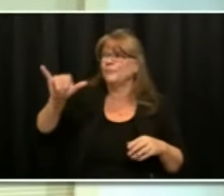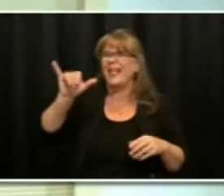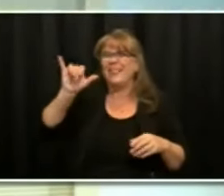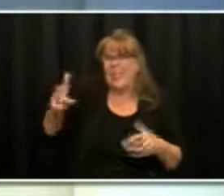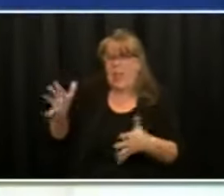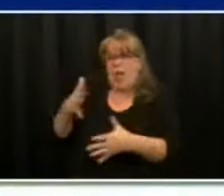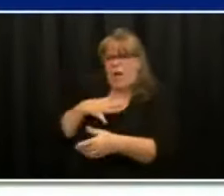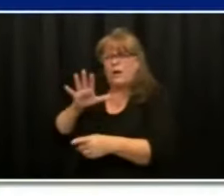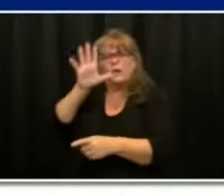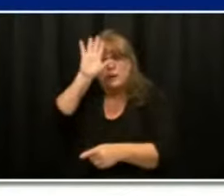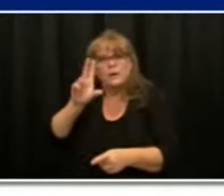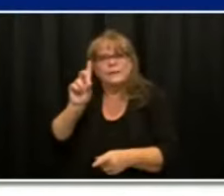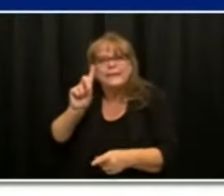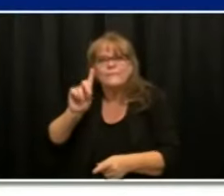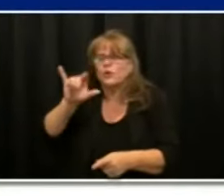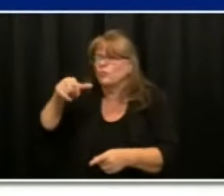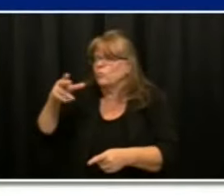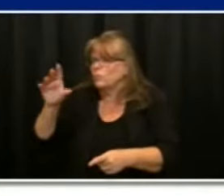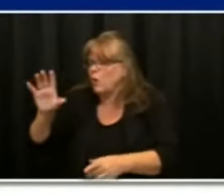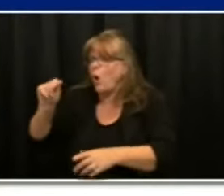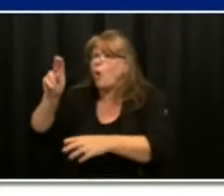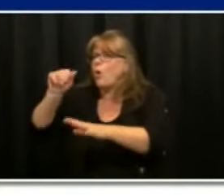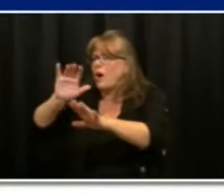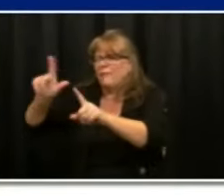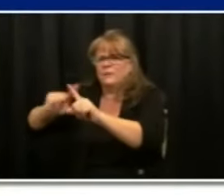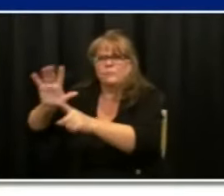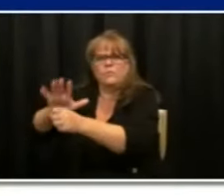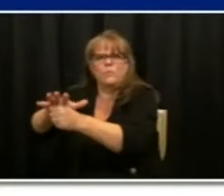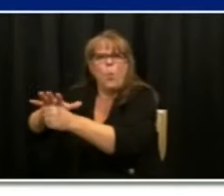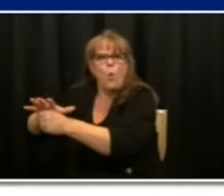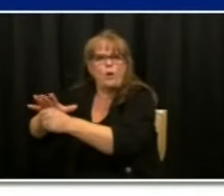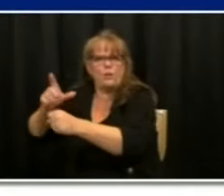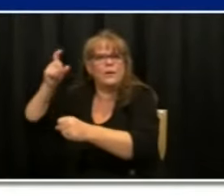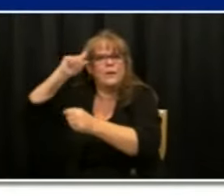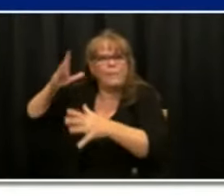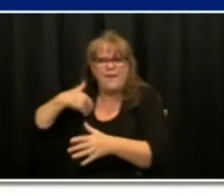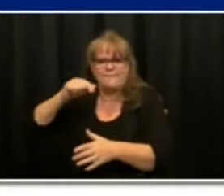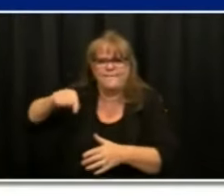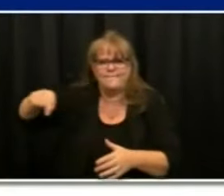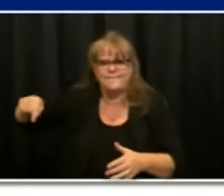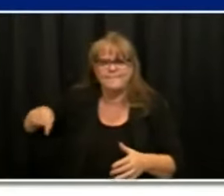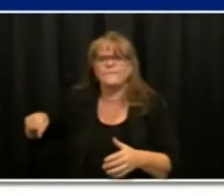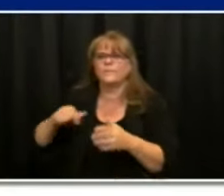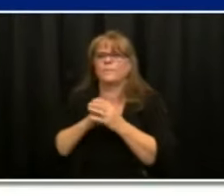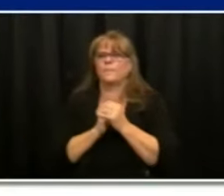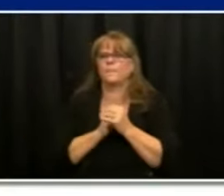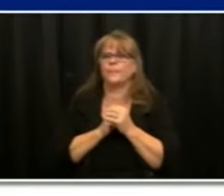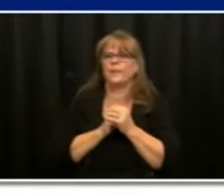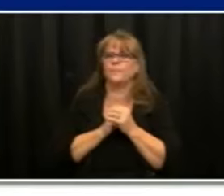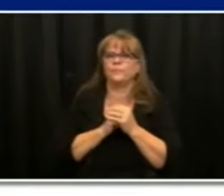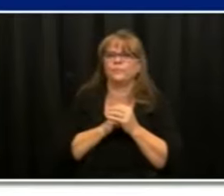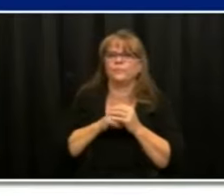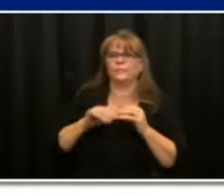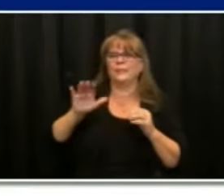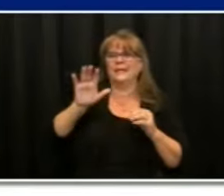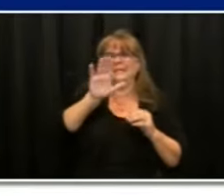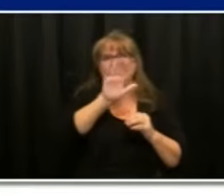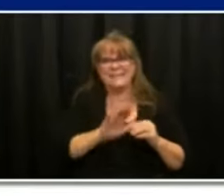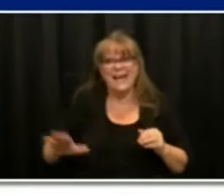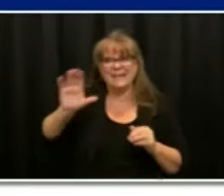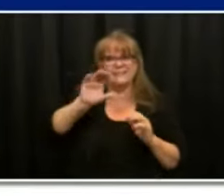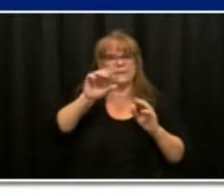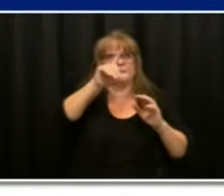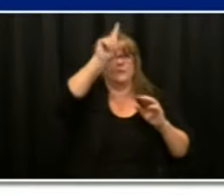helping Coloradans day in and day out. After necessary and successful statewide restrictions to suppress